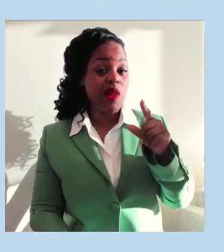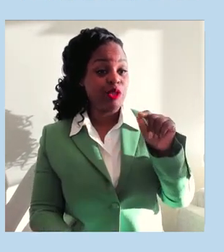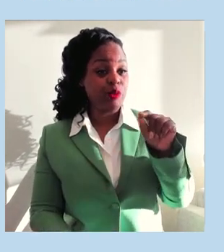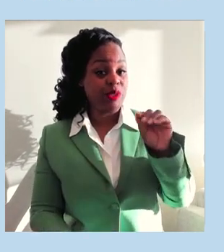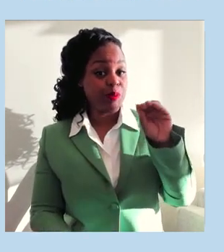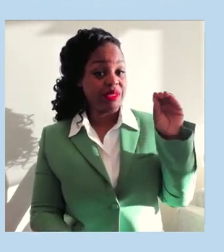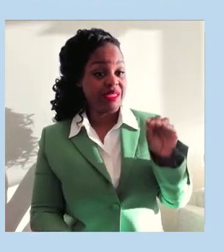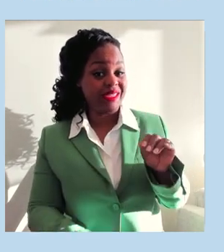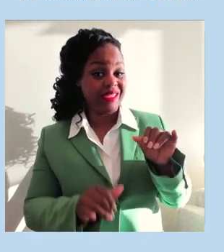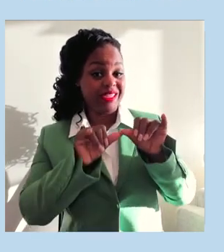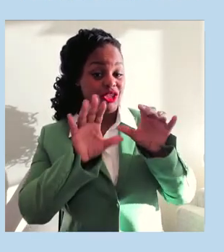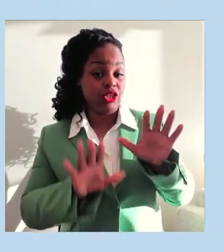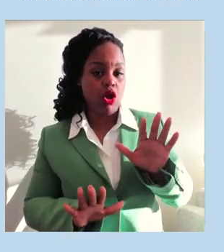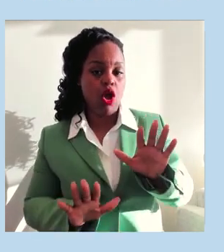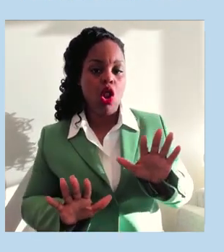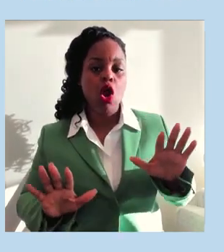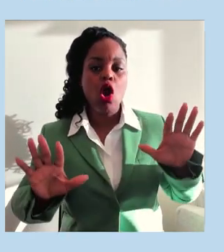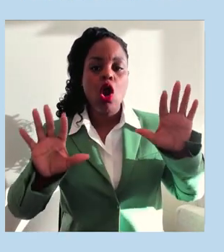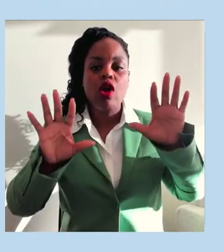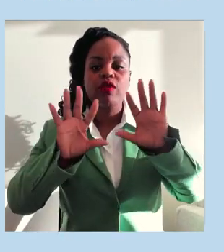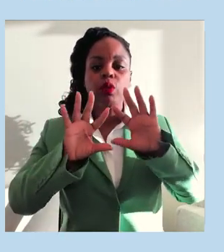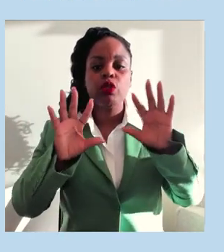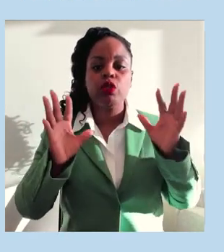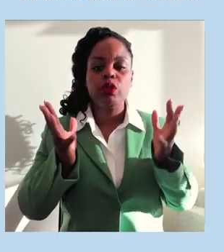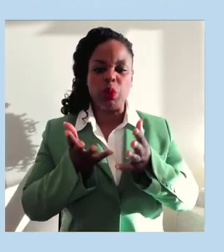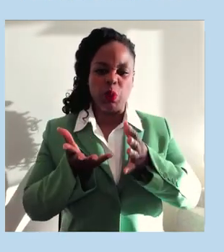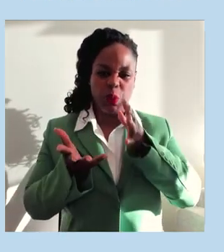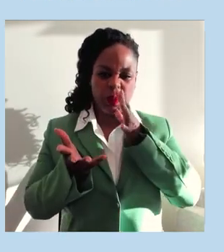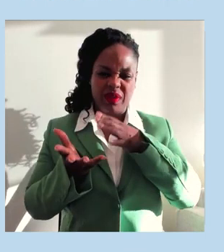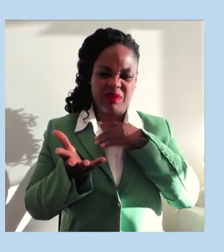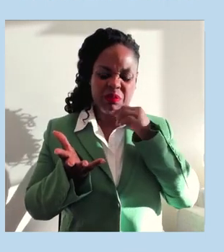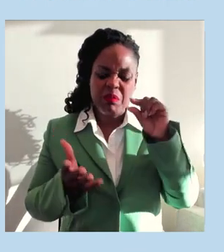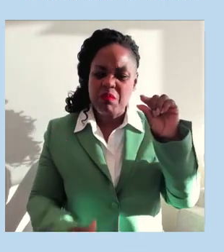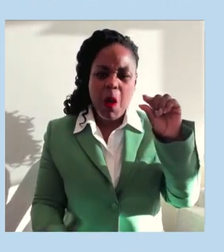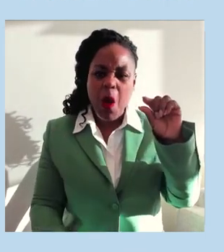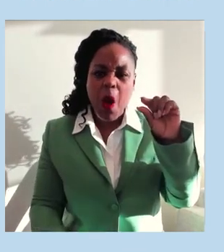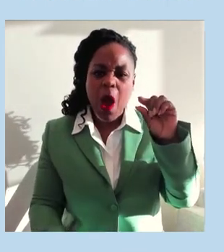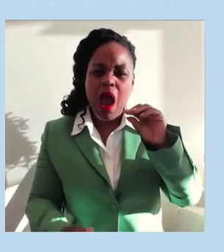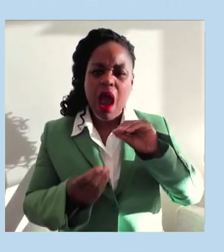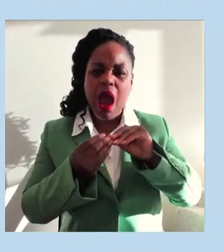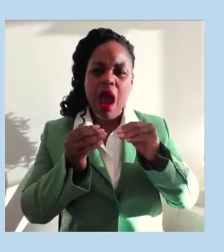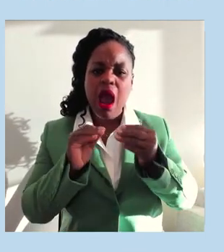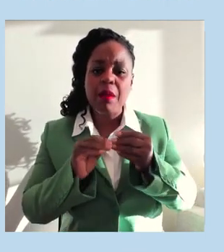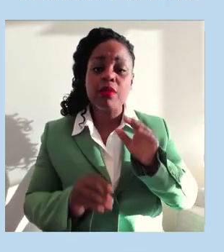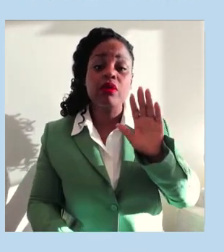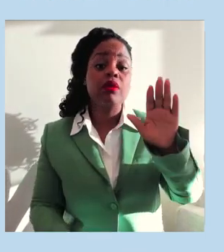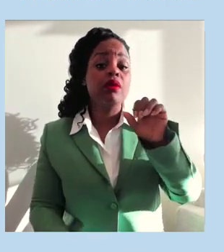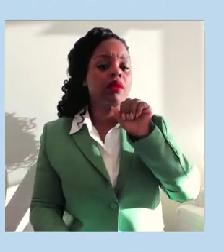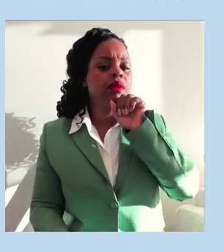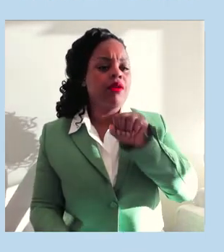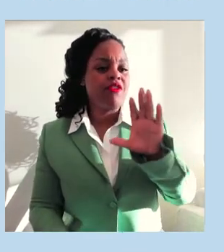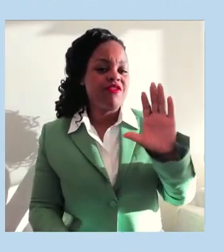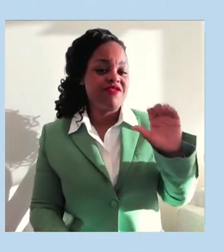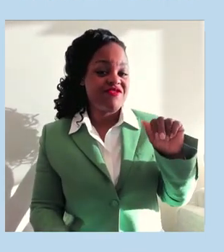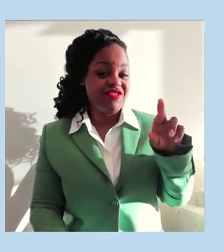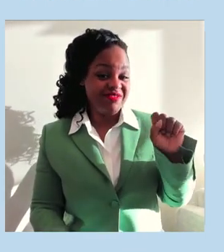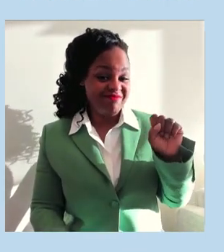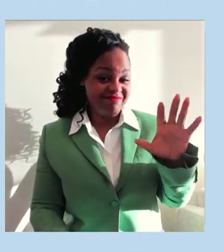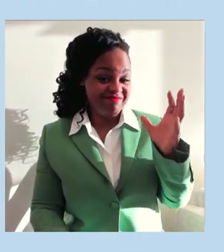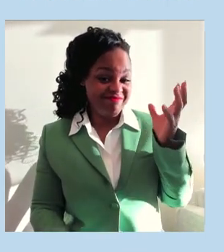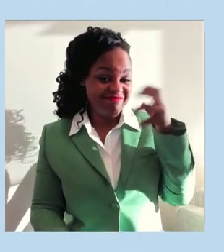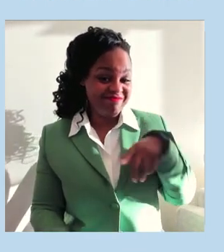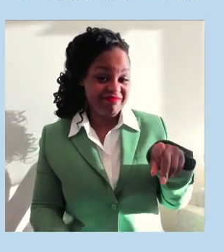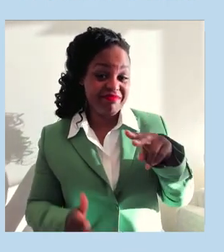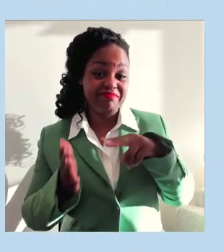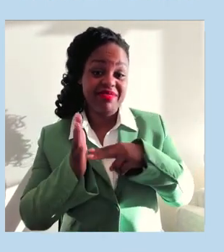low. Your love of cars, I guess, inspired you to co-develop an idea for eco-friendly